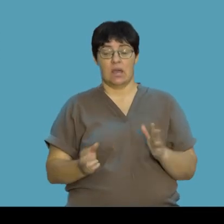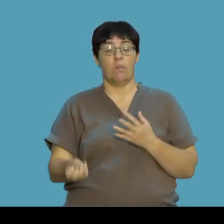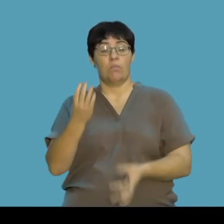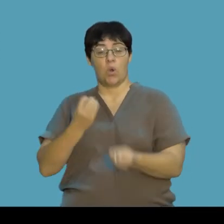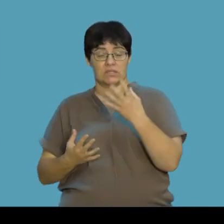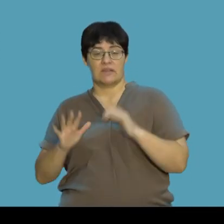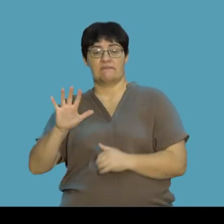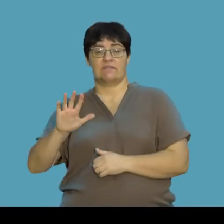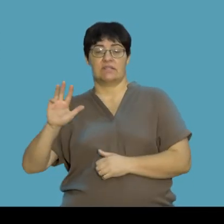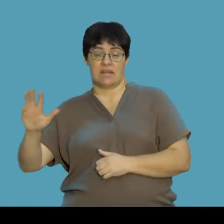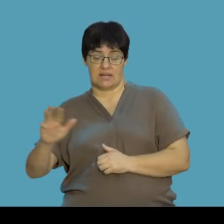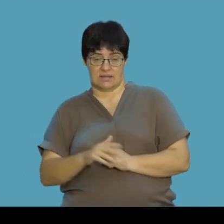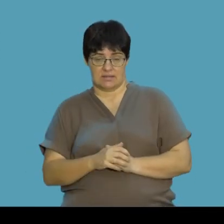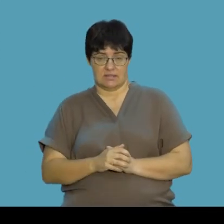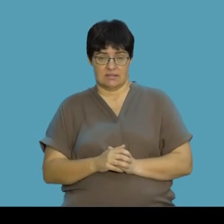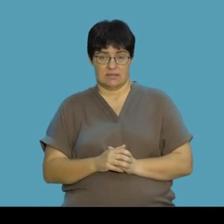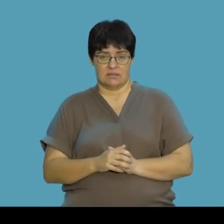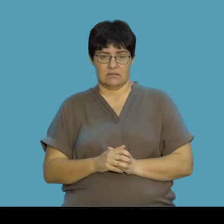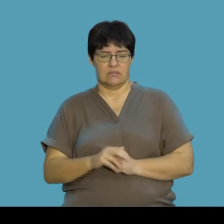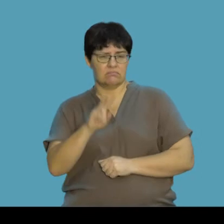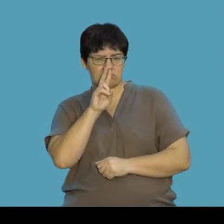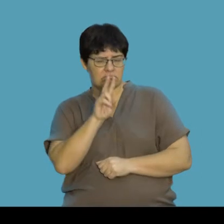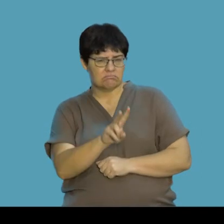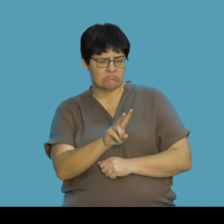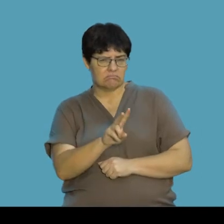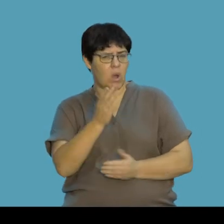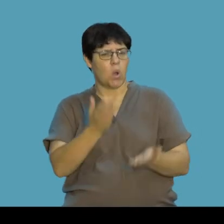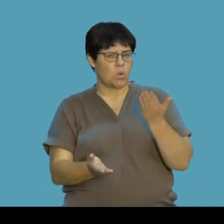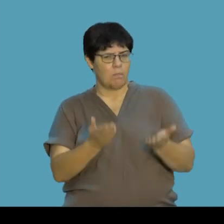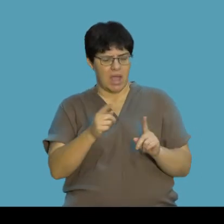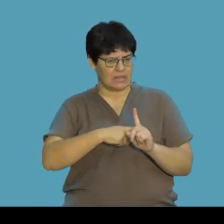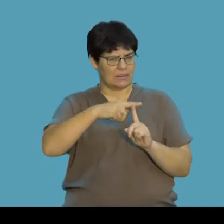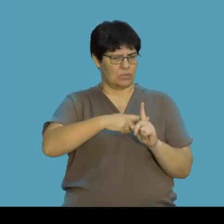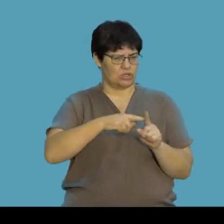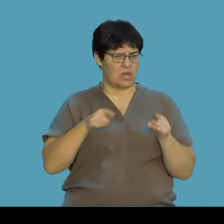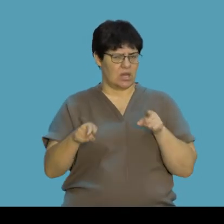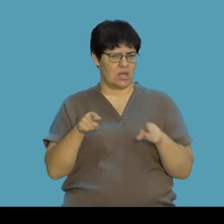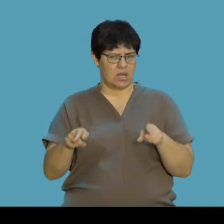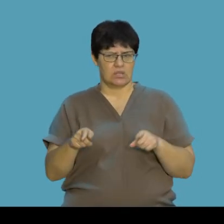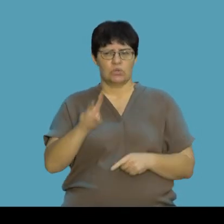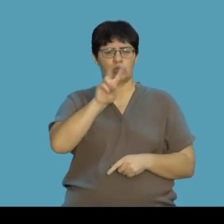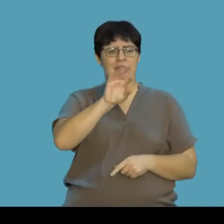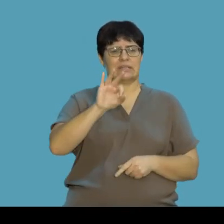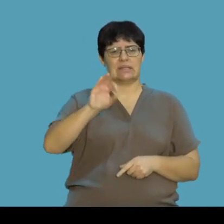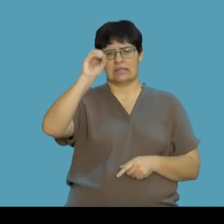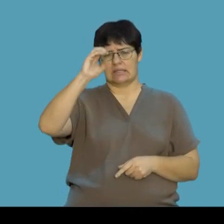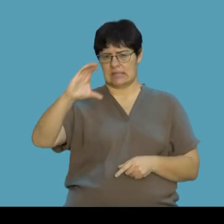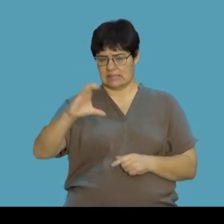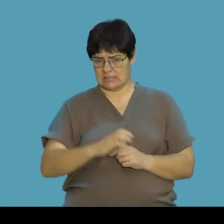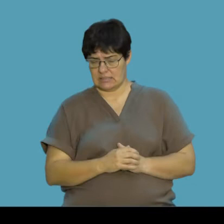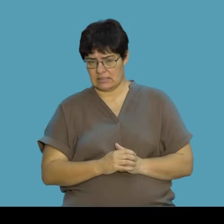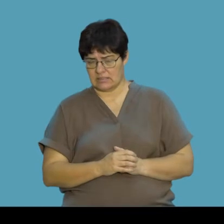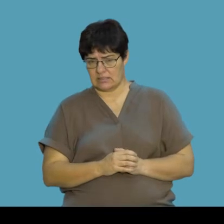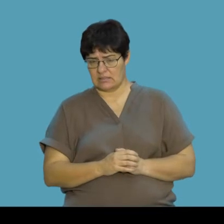boils at 59. Now we have to compare these two temperatures to the 23 degrees Celsius,